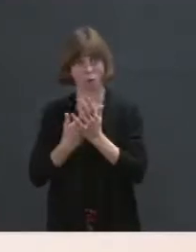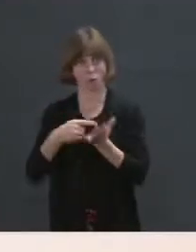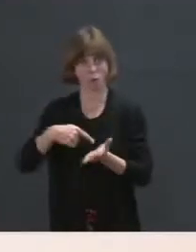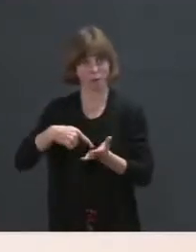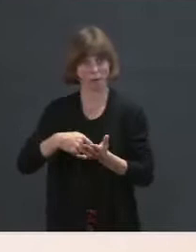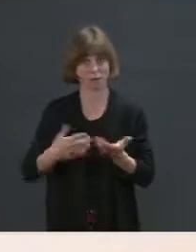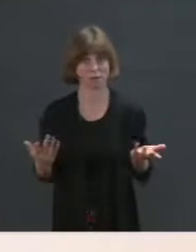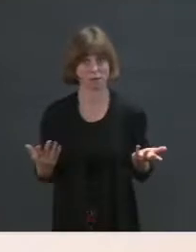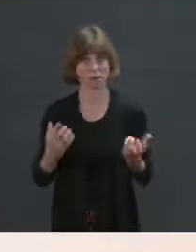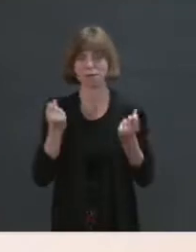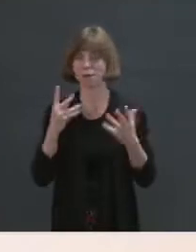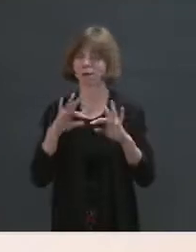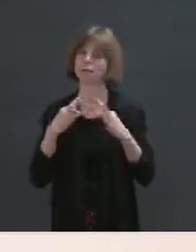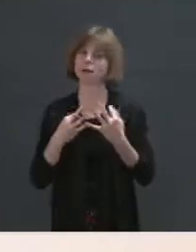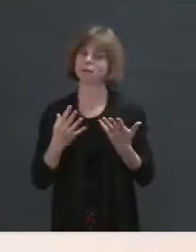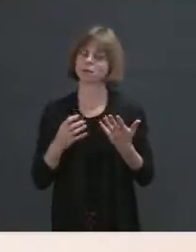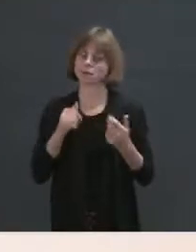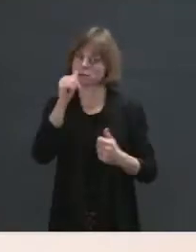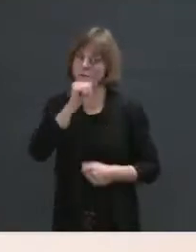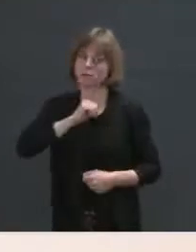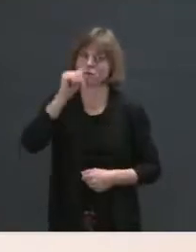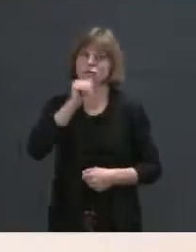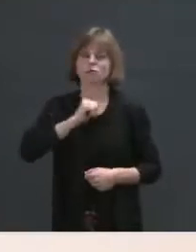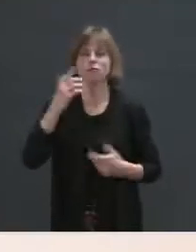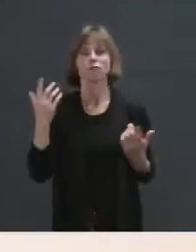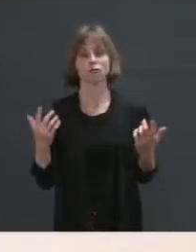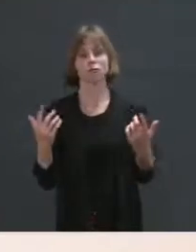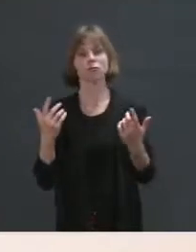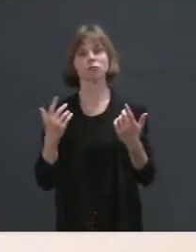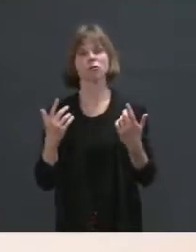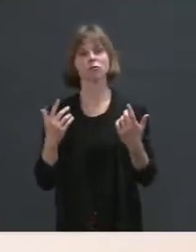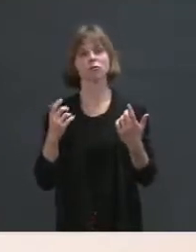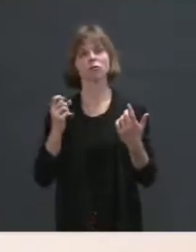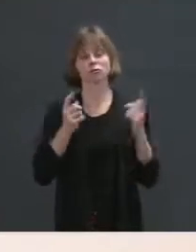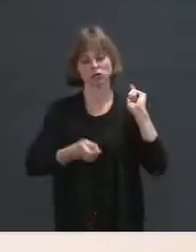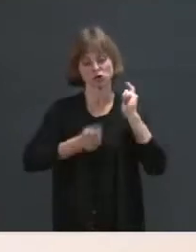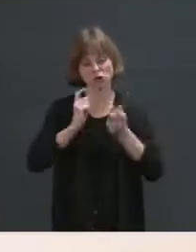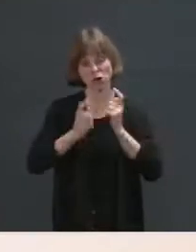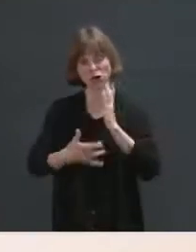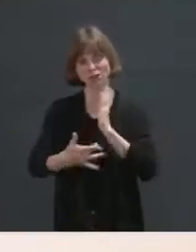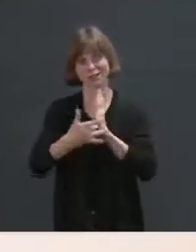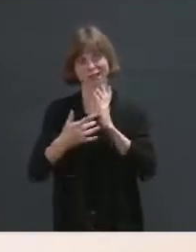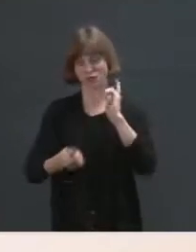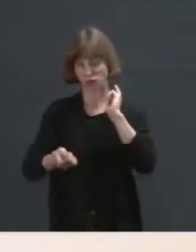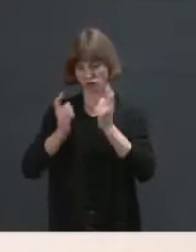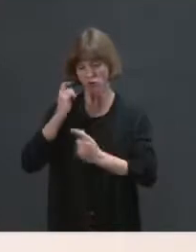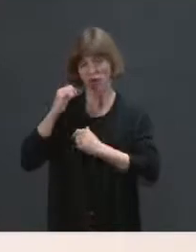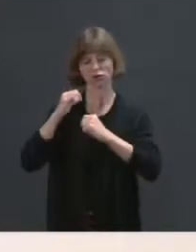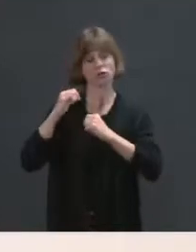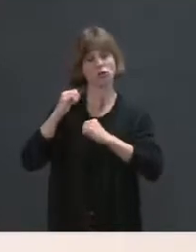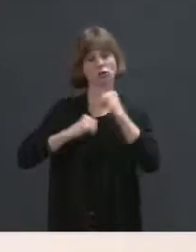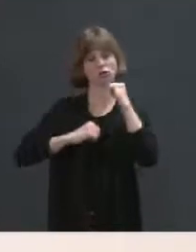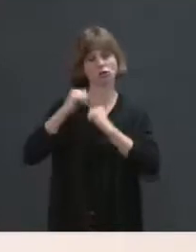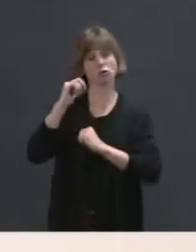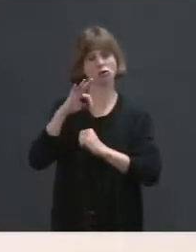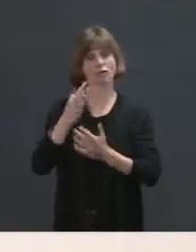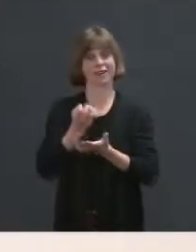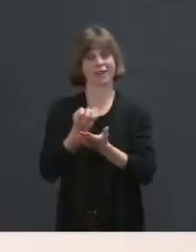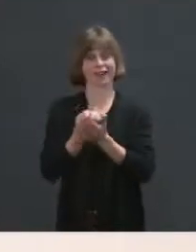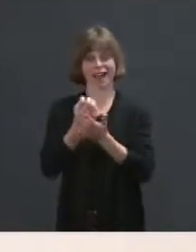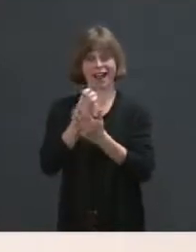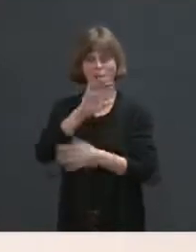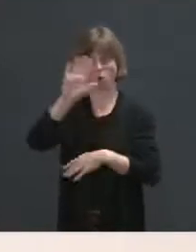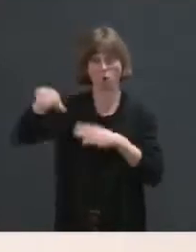as the heart of the middle class had been lost due to changes in both technology and the structure of the global economy. Disruption